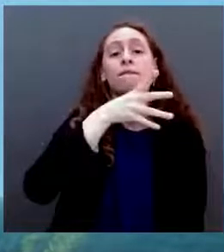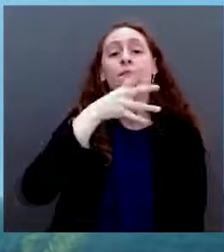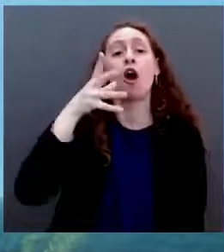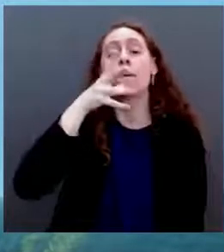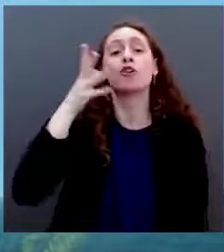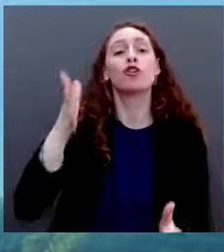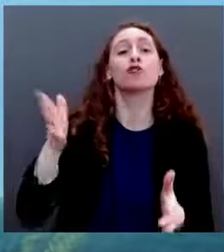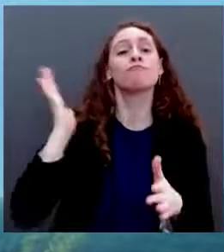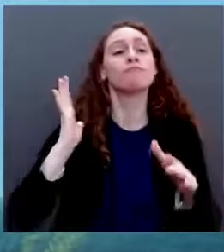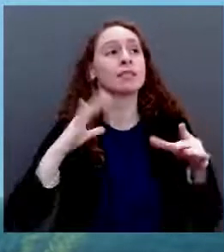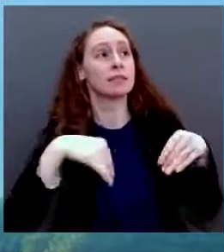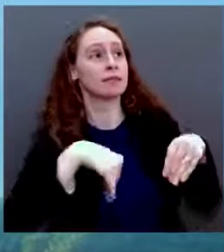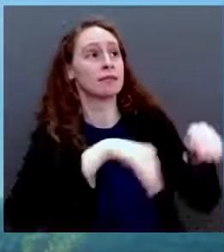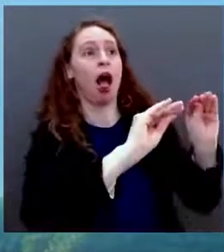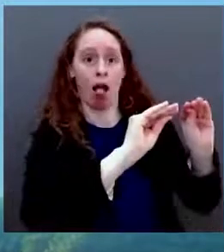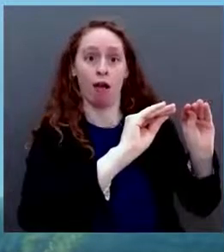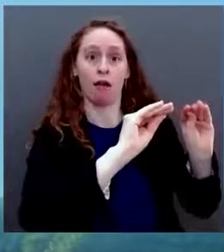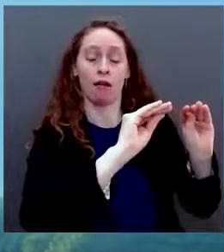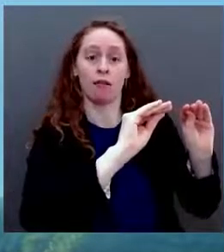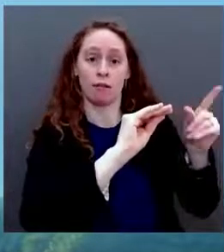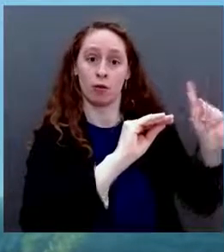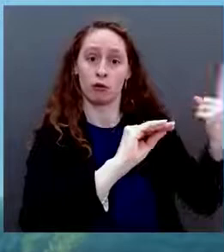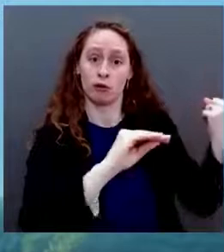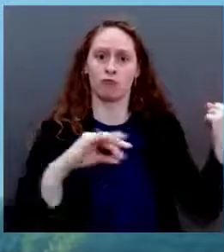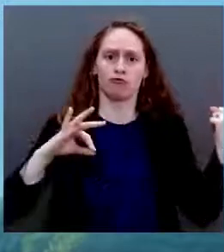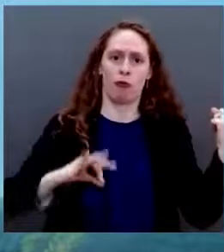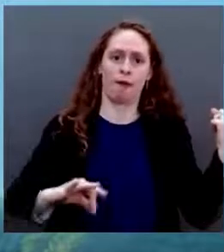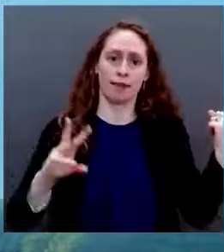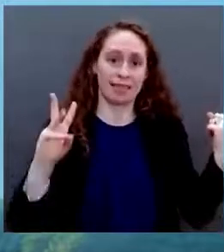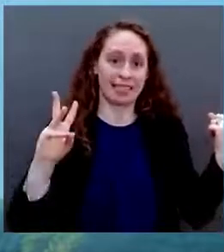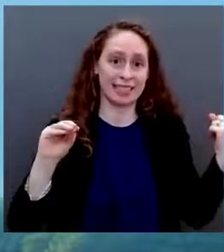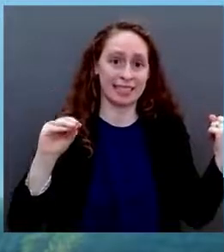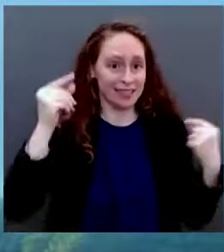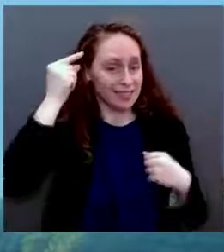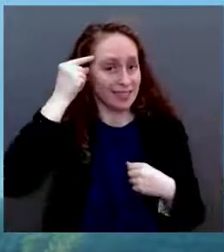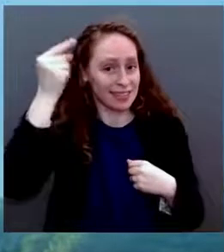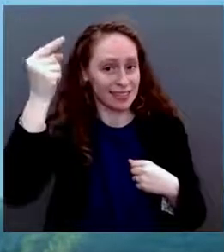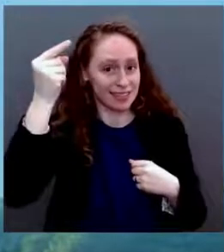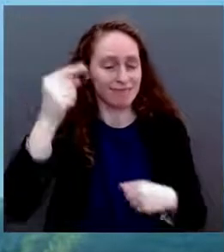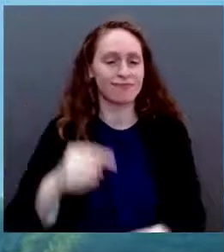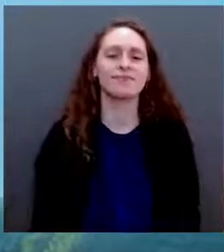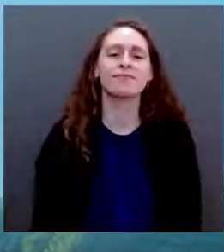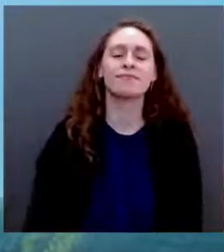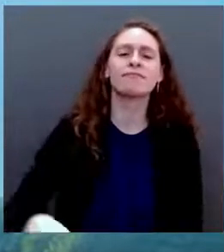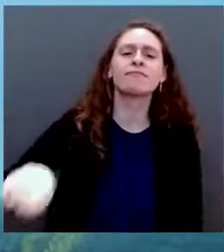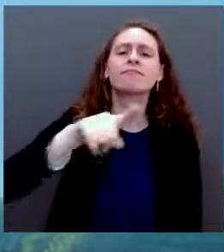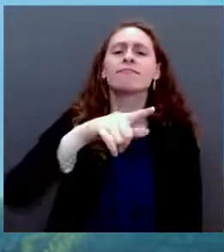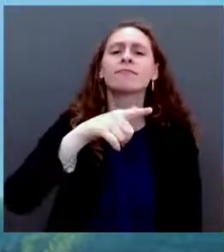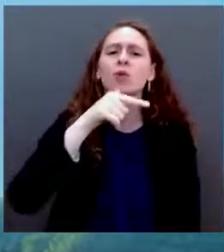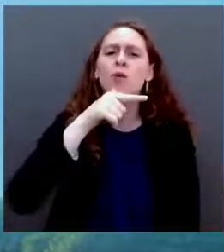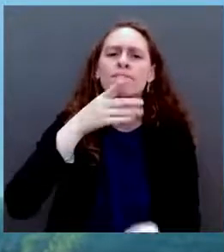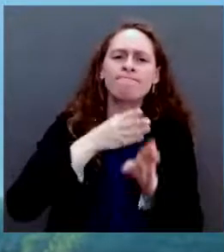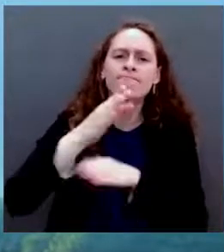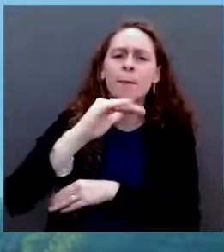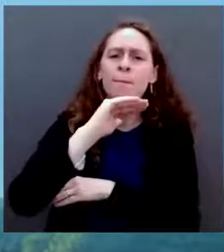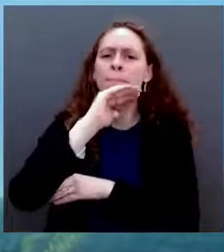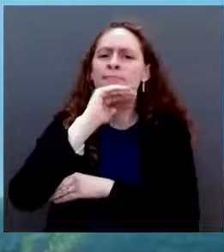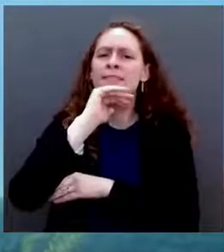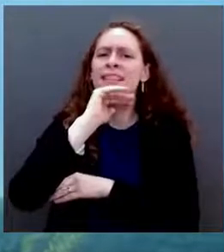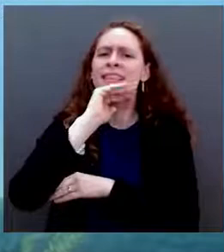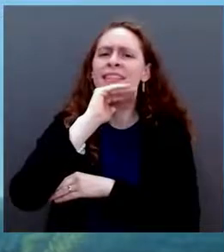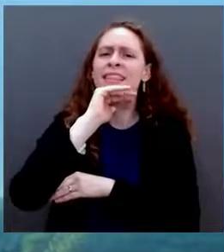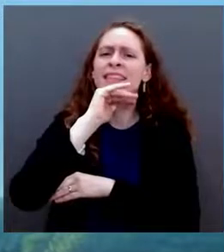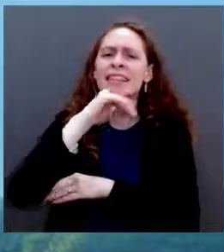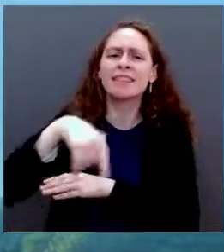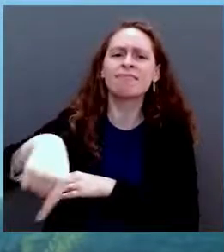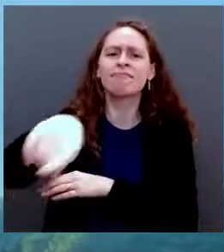hog farmers got 40 to 50 cents for each dollar they spent. Today, it's about 19 cents.